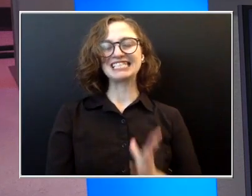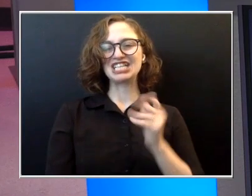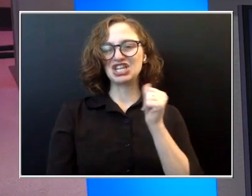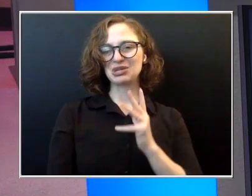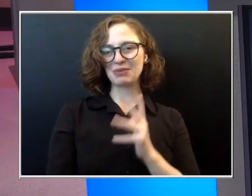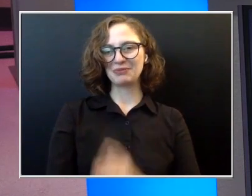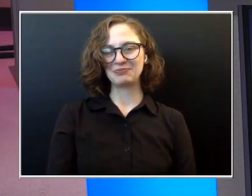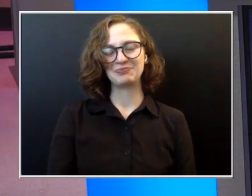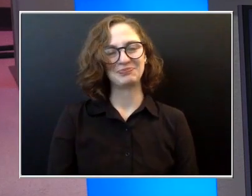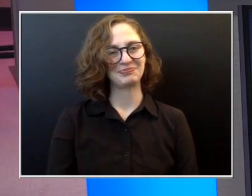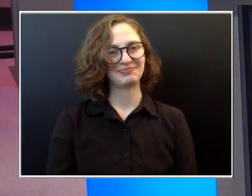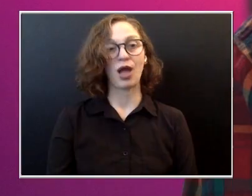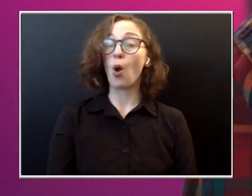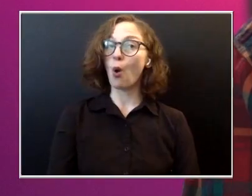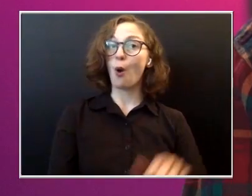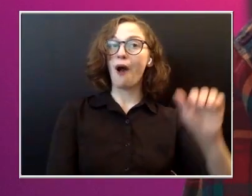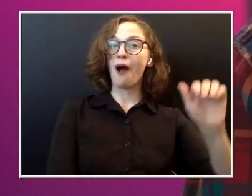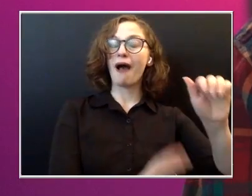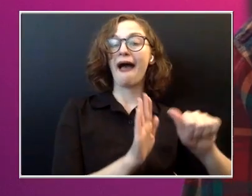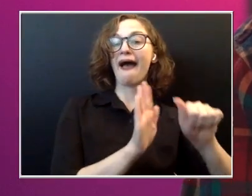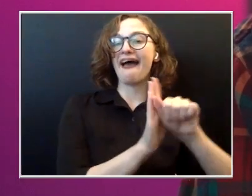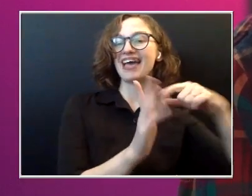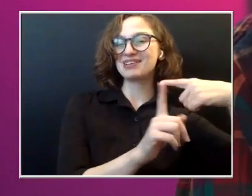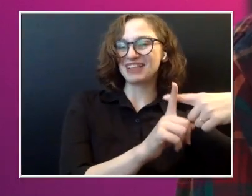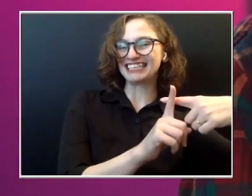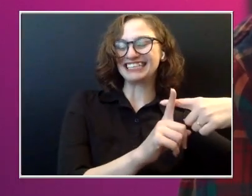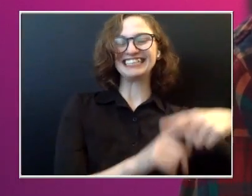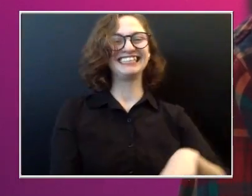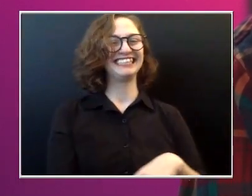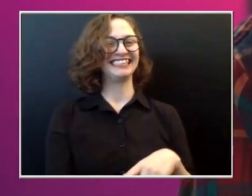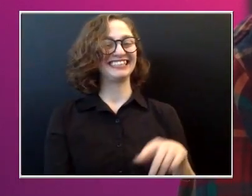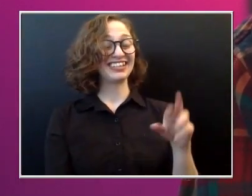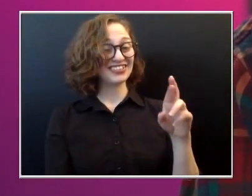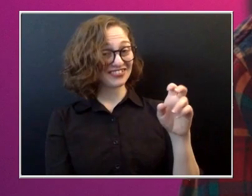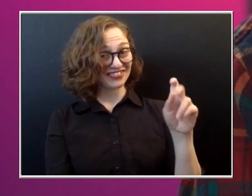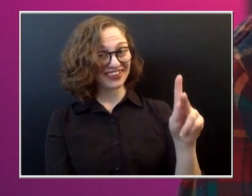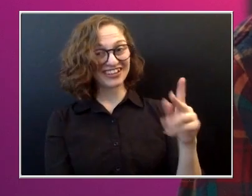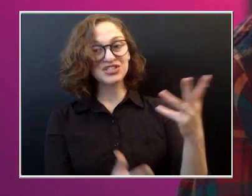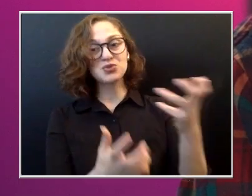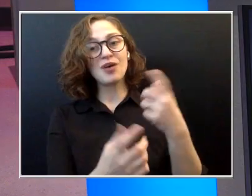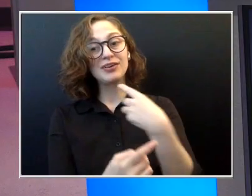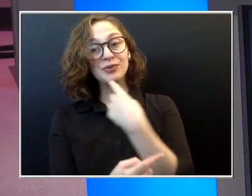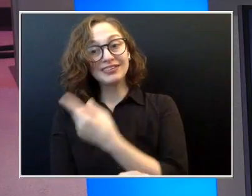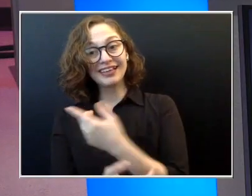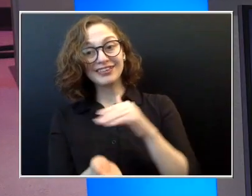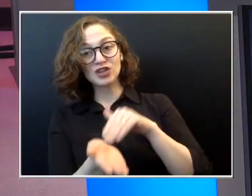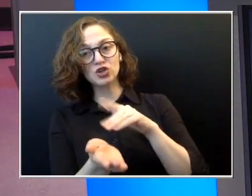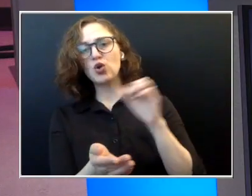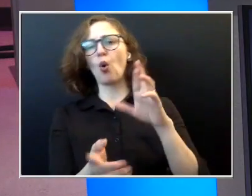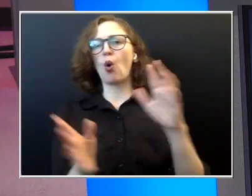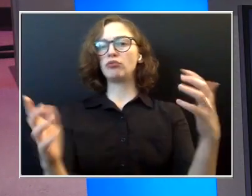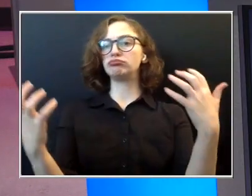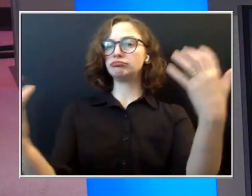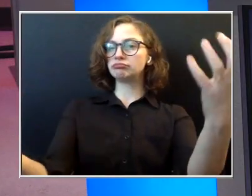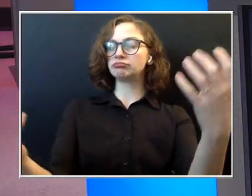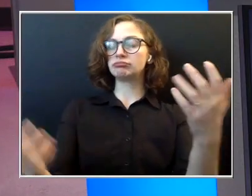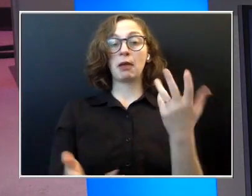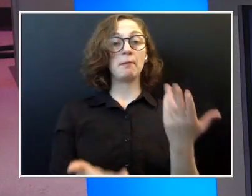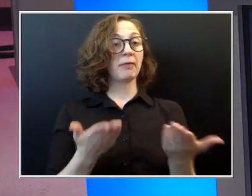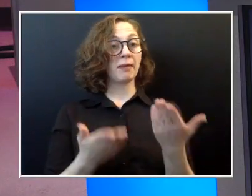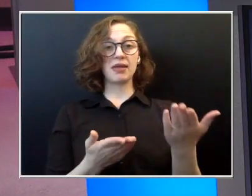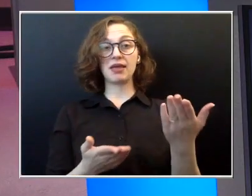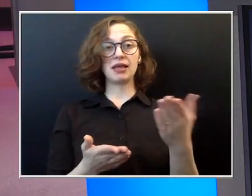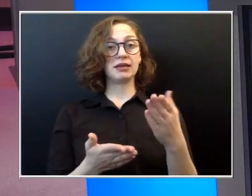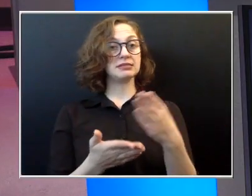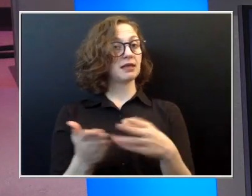Dr. Shaw. I appreciate that. What would you like to say to Dr. Shaw or people watching who might be in the shoes you were in not long ago, where